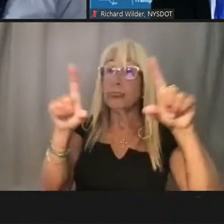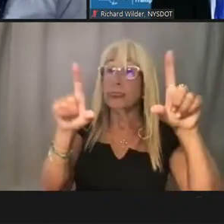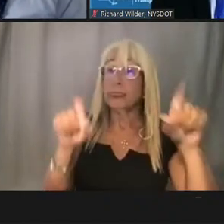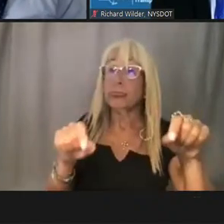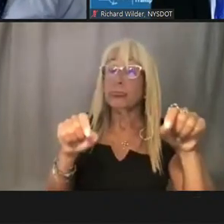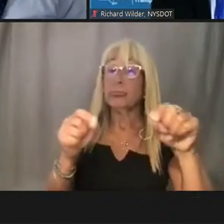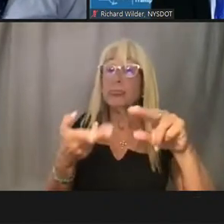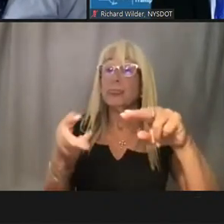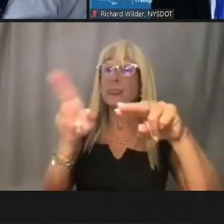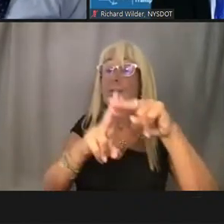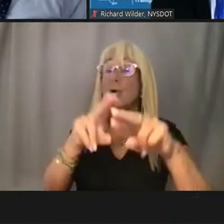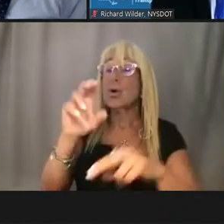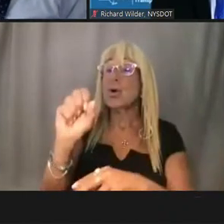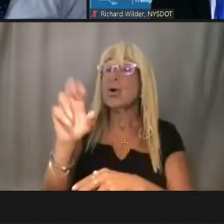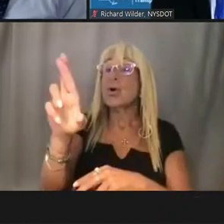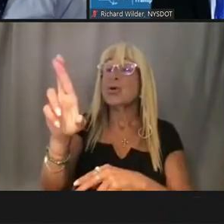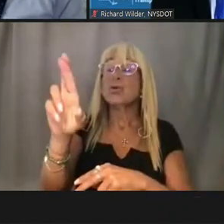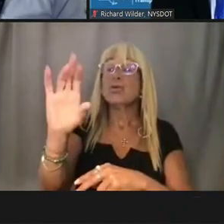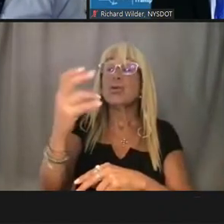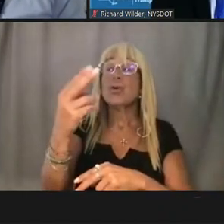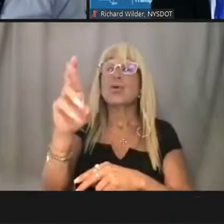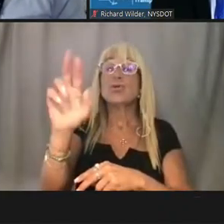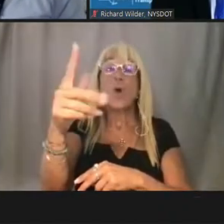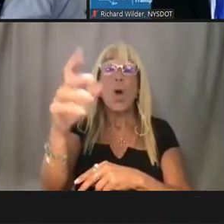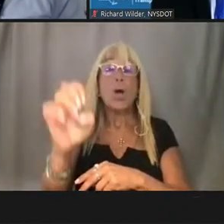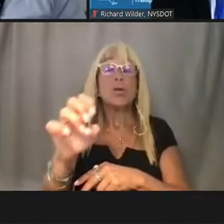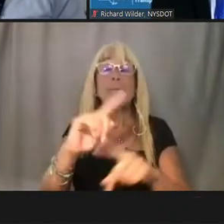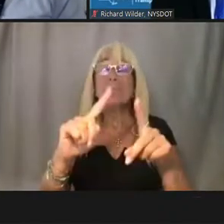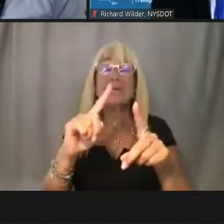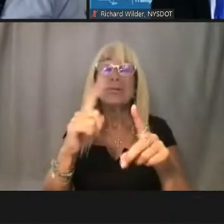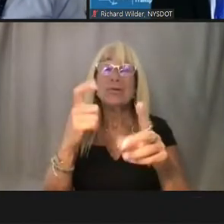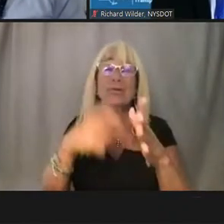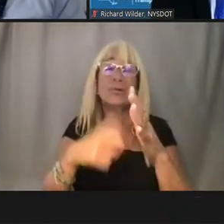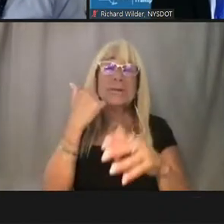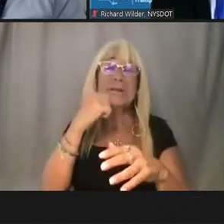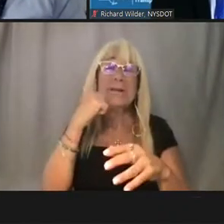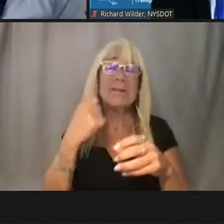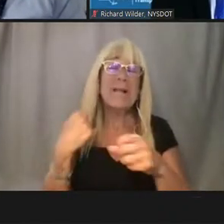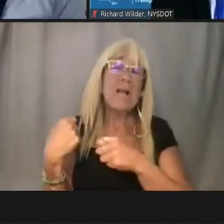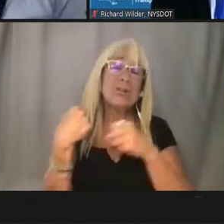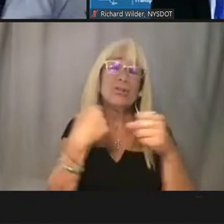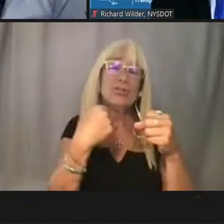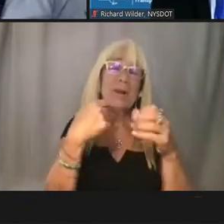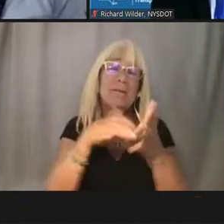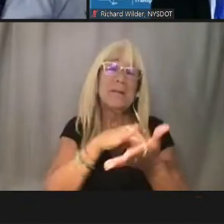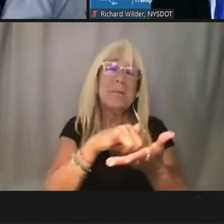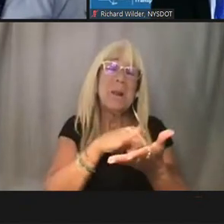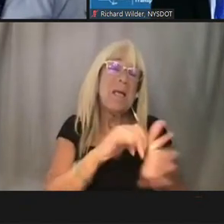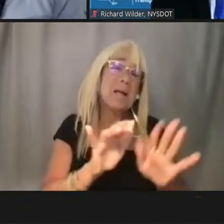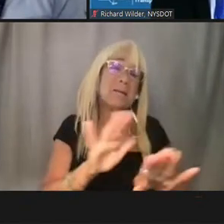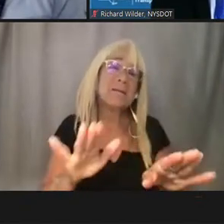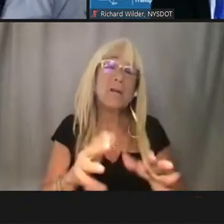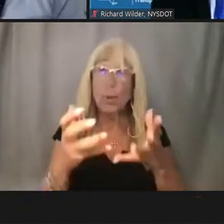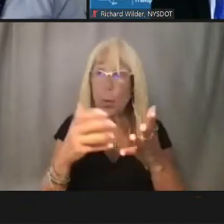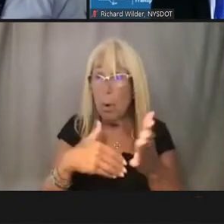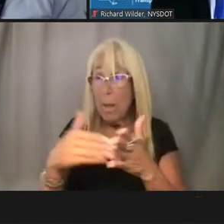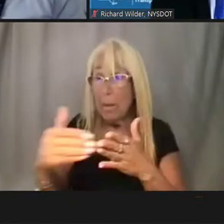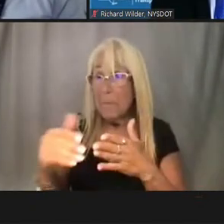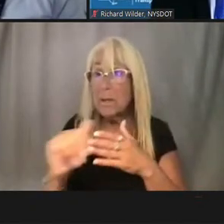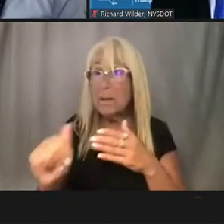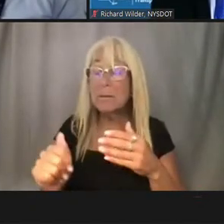on top of it but don't charge me every day every time I drive and the other thing really you want a million dollars to